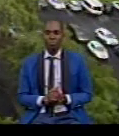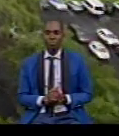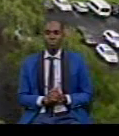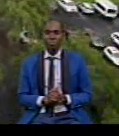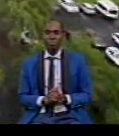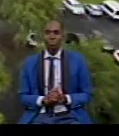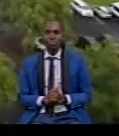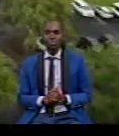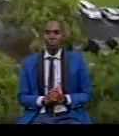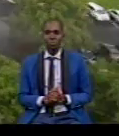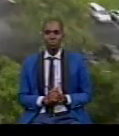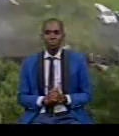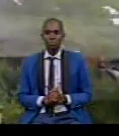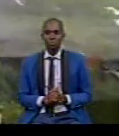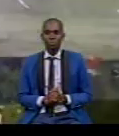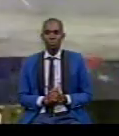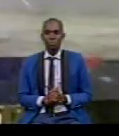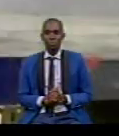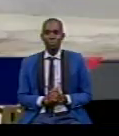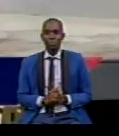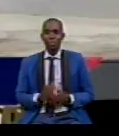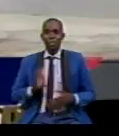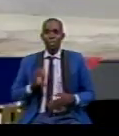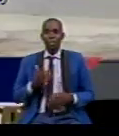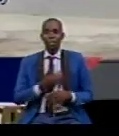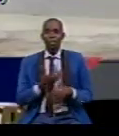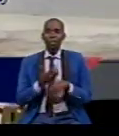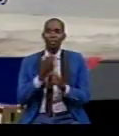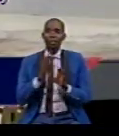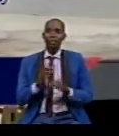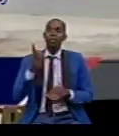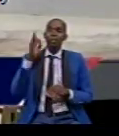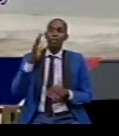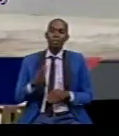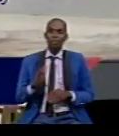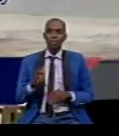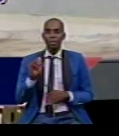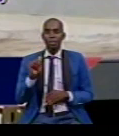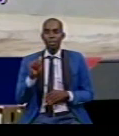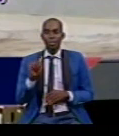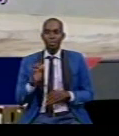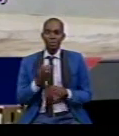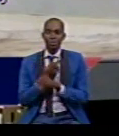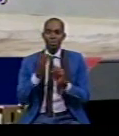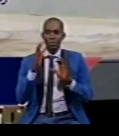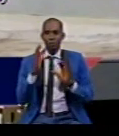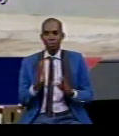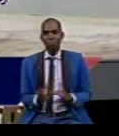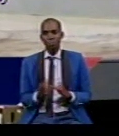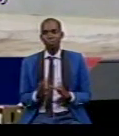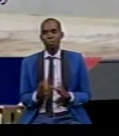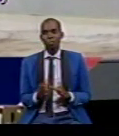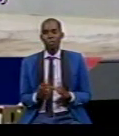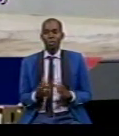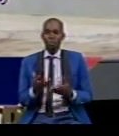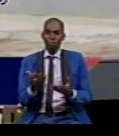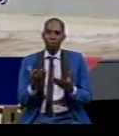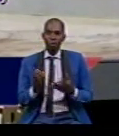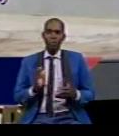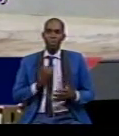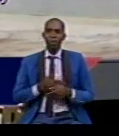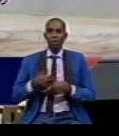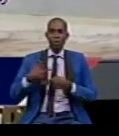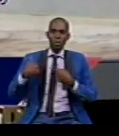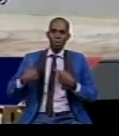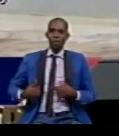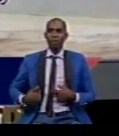woman having stroke, hand cannot be raised up, and the foot cannot walk, he has seen you there. And the